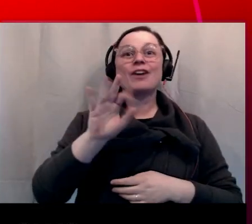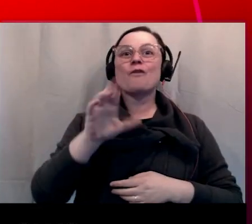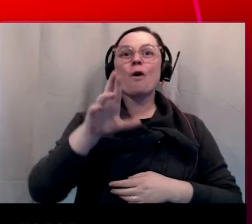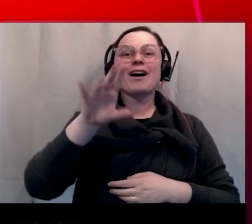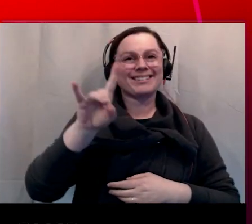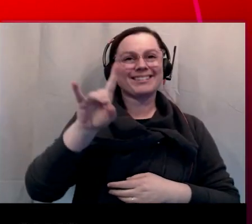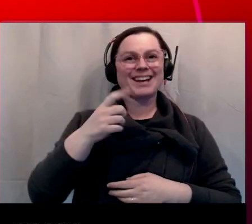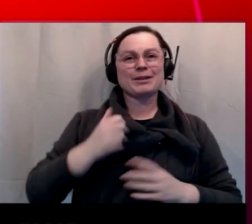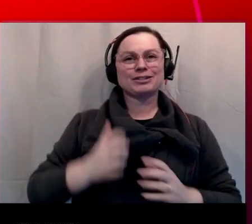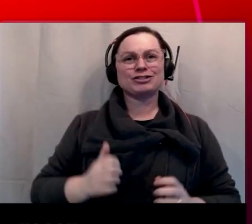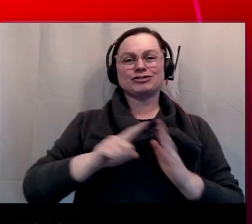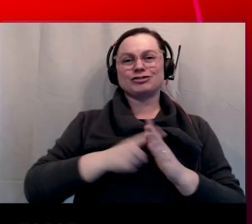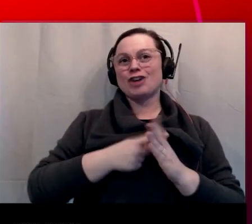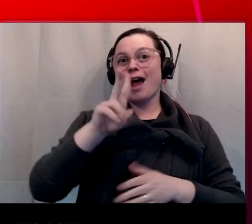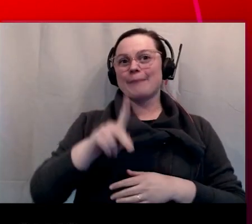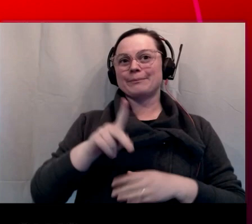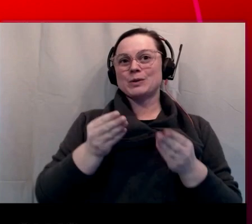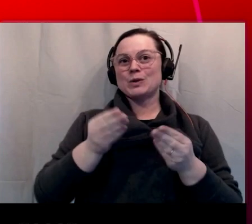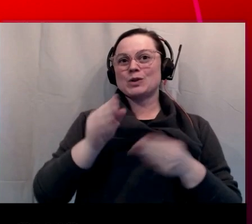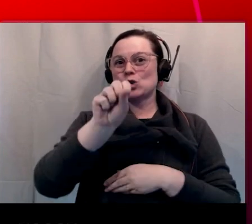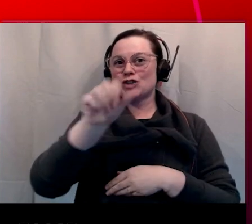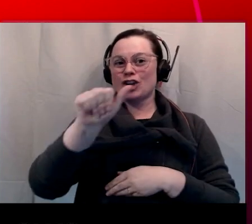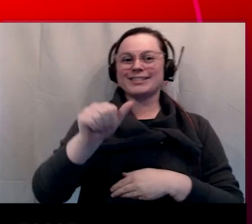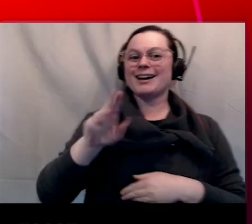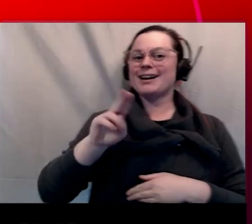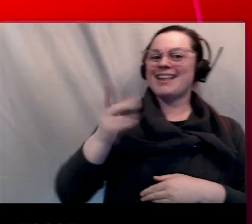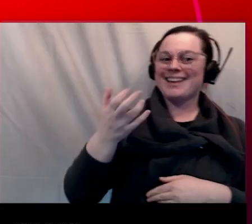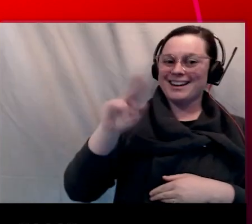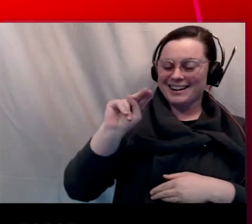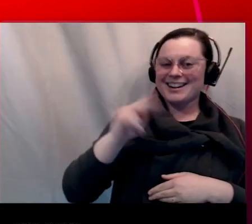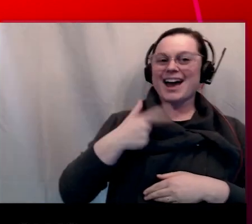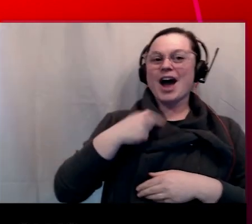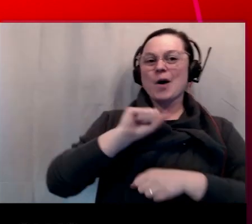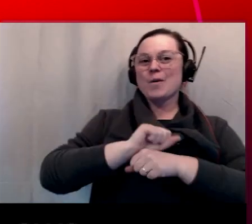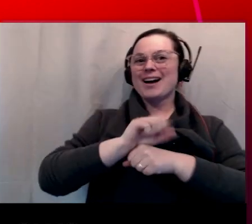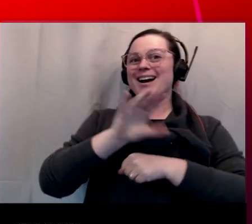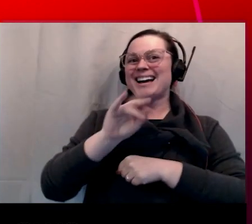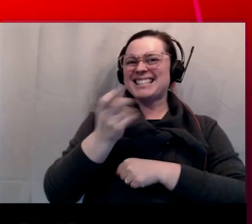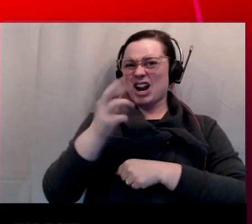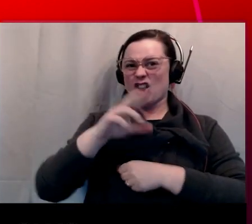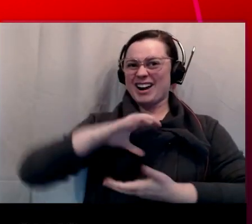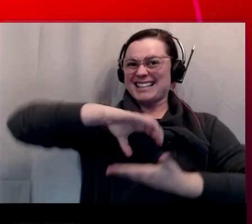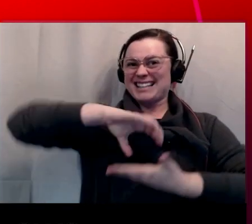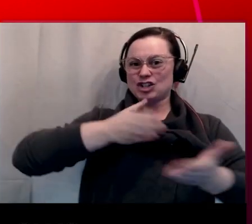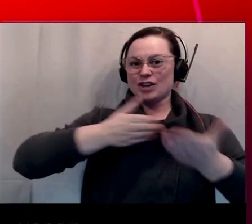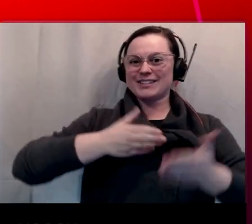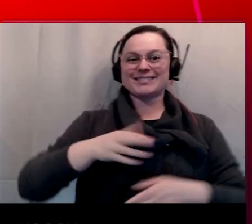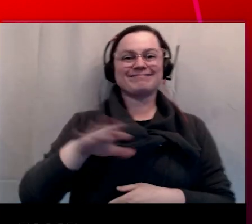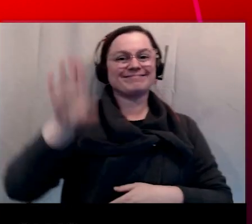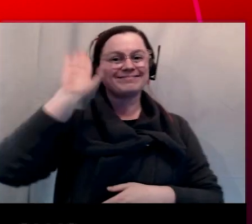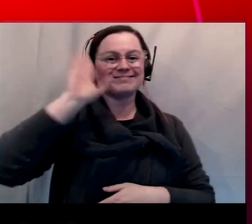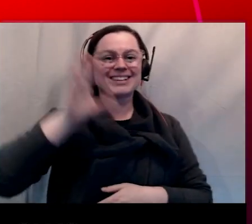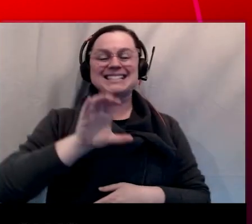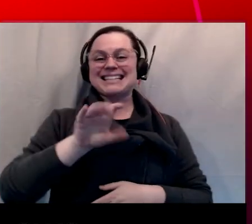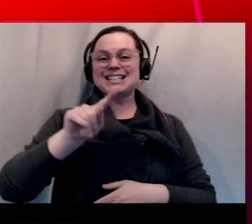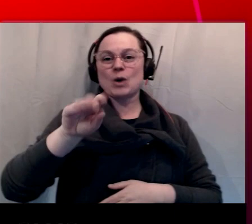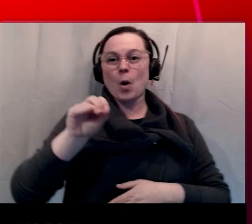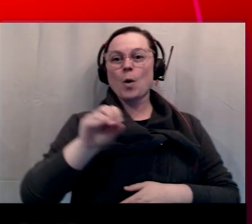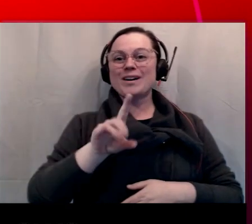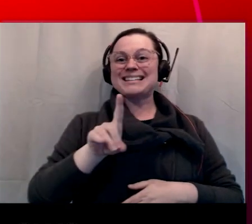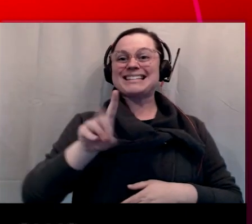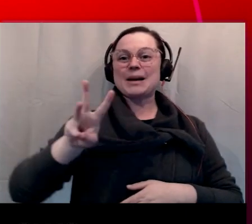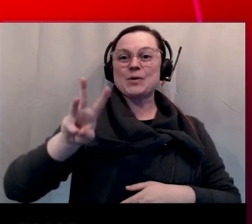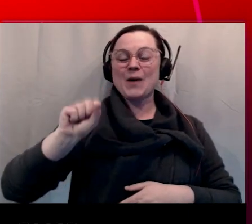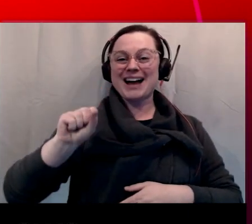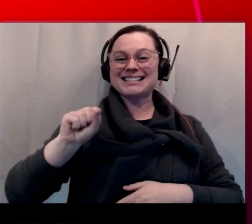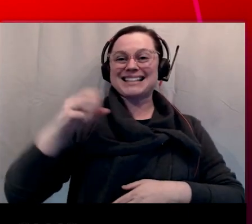solutions architect. My name is Nathan, and I work at Container Services in AWS. Hi, I'm Rahul Subramaniam. I'm CTO at ESW Capital and the